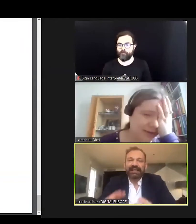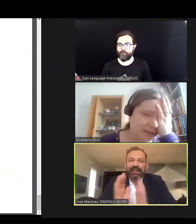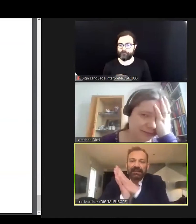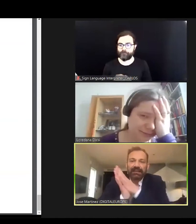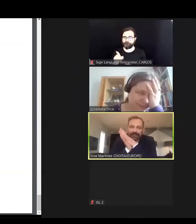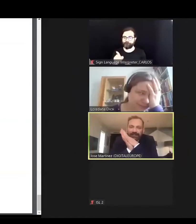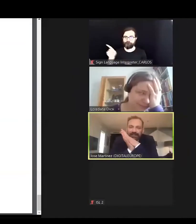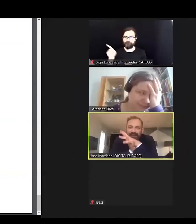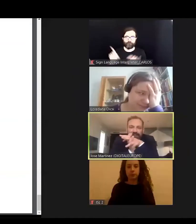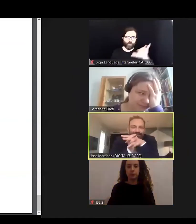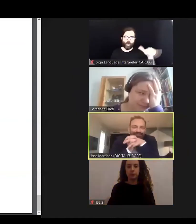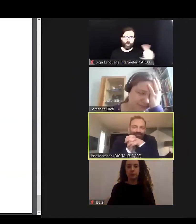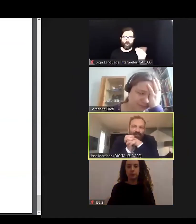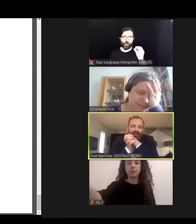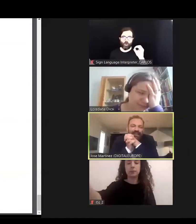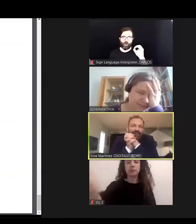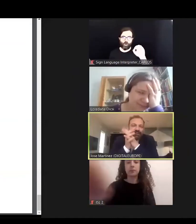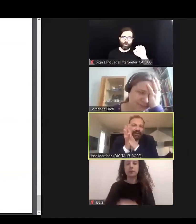their peers.